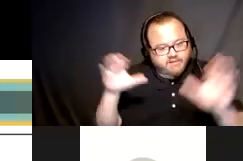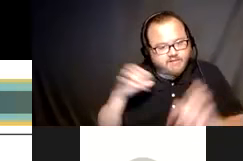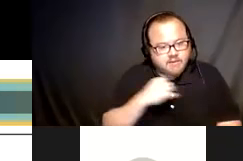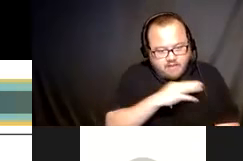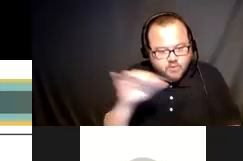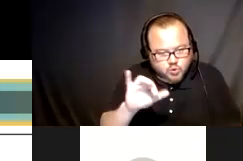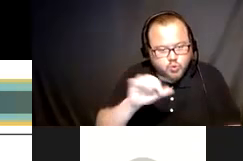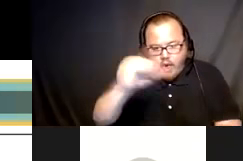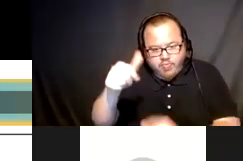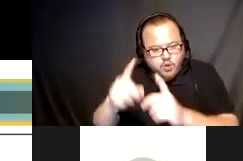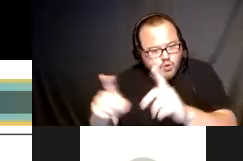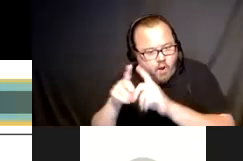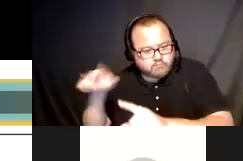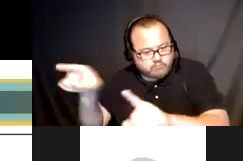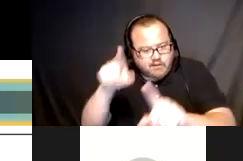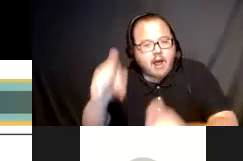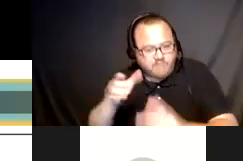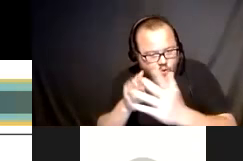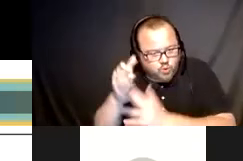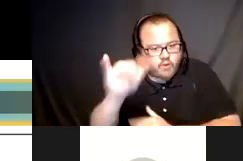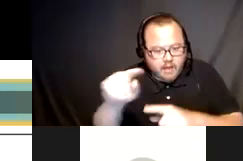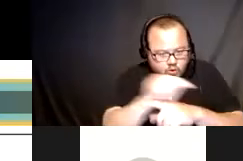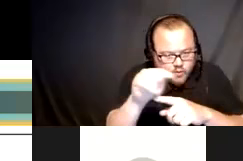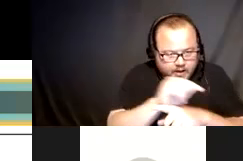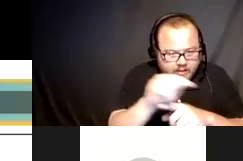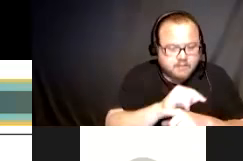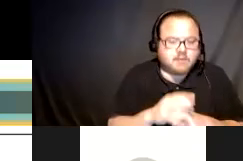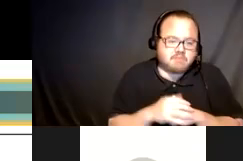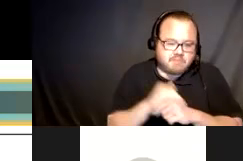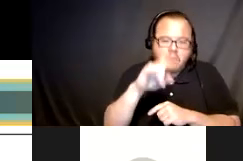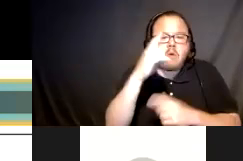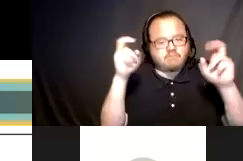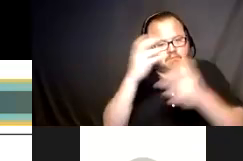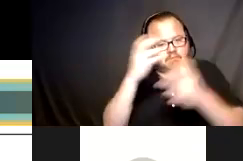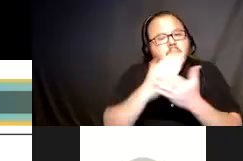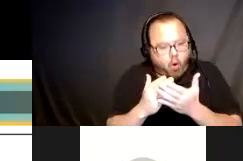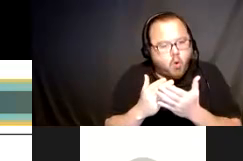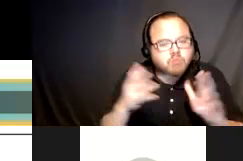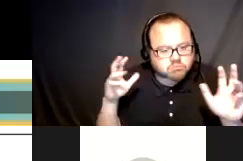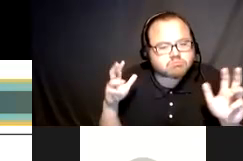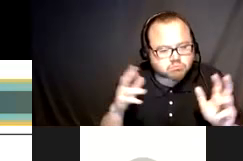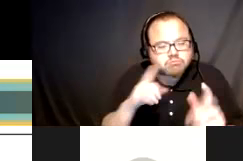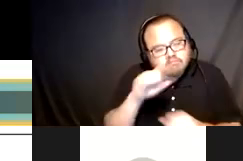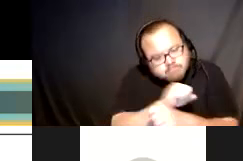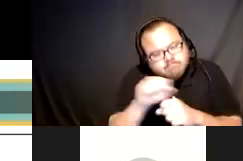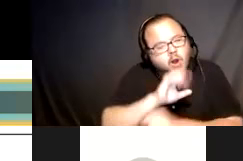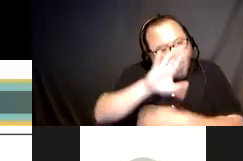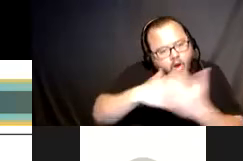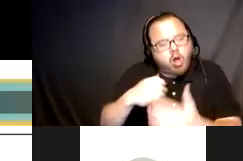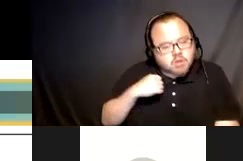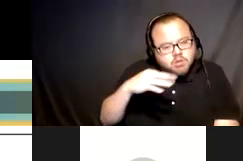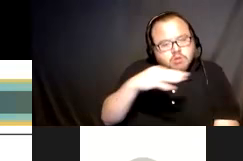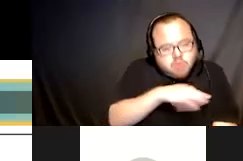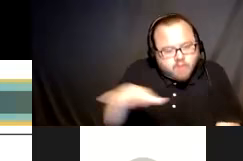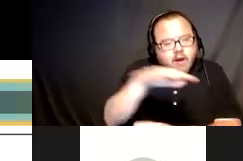other department needs to go through. So that's one piece that ensures that all of our staff have at